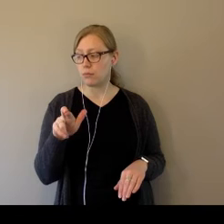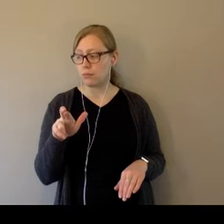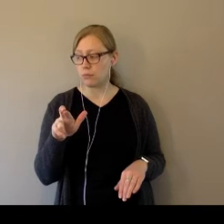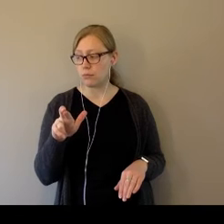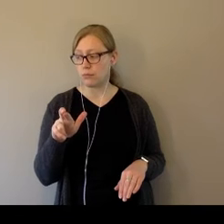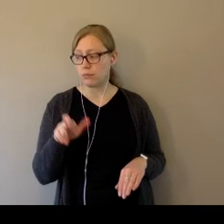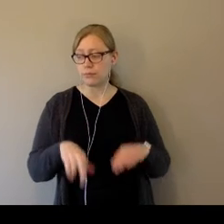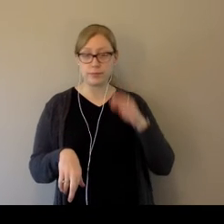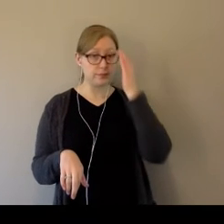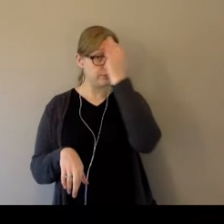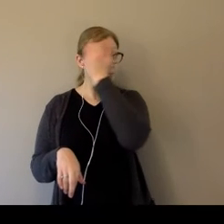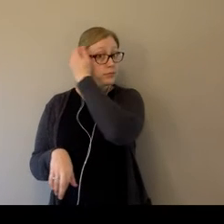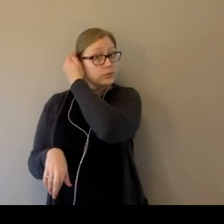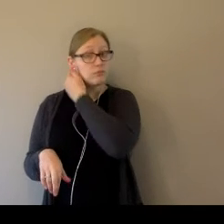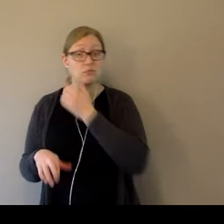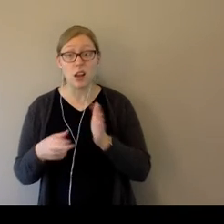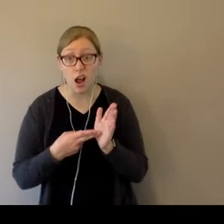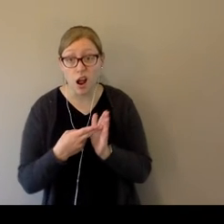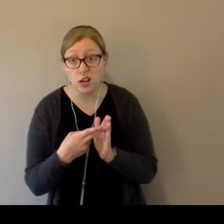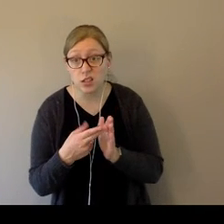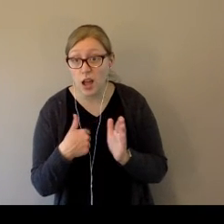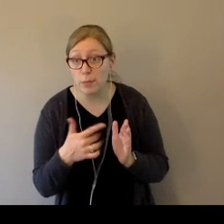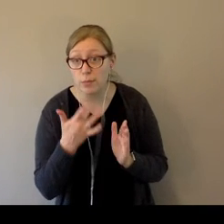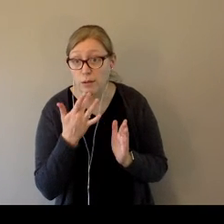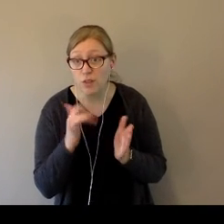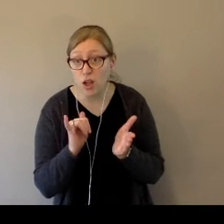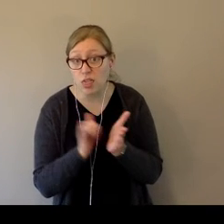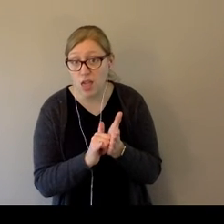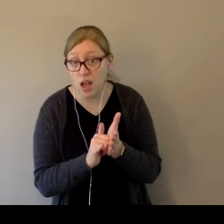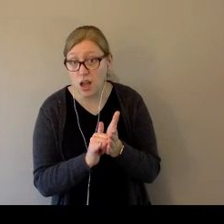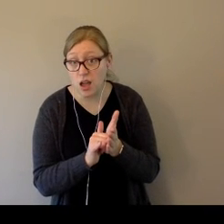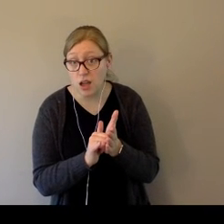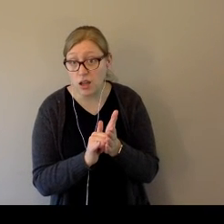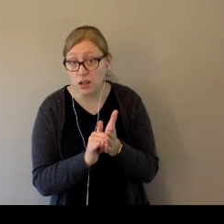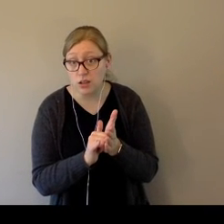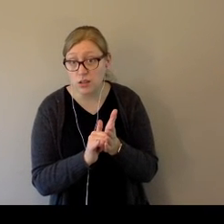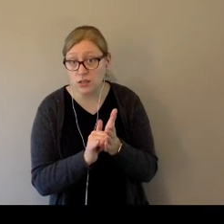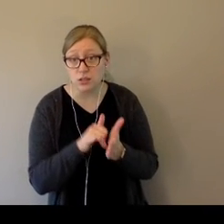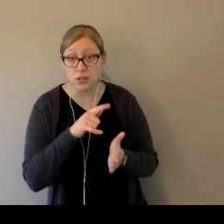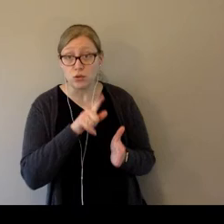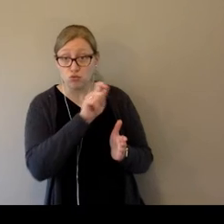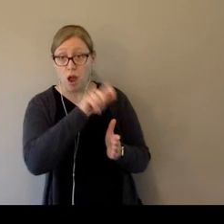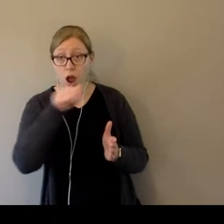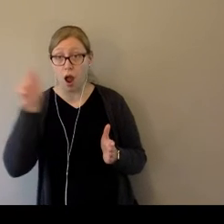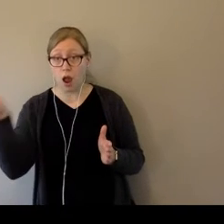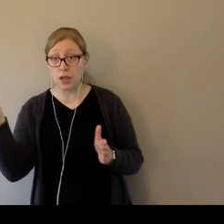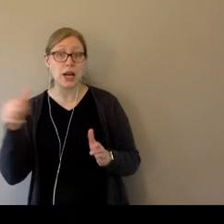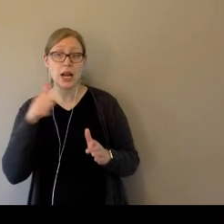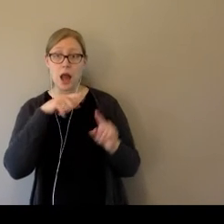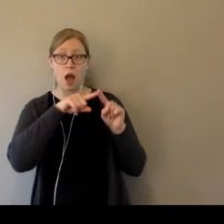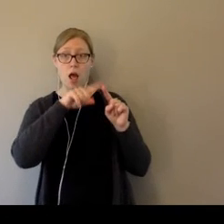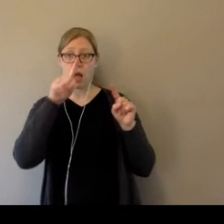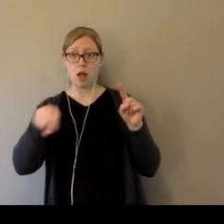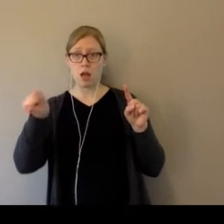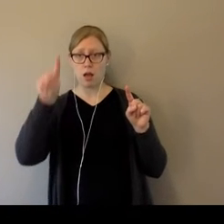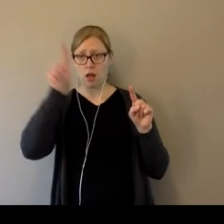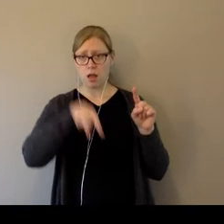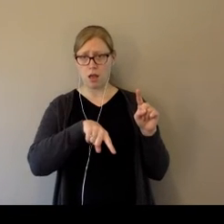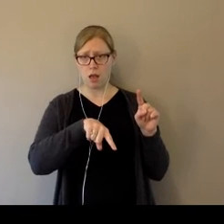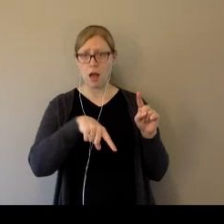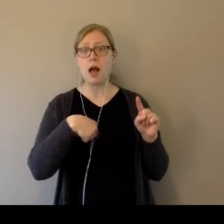And I would actually prefer that than, using that statement with the line through it. Write it